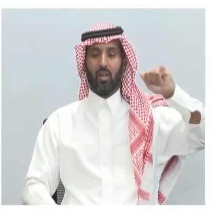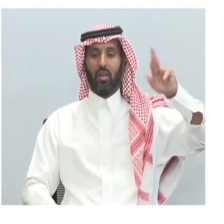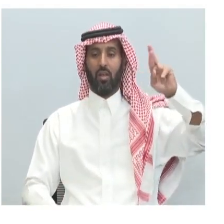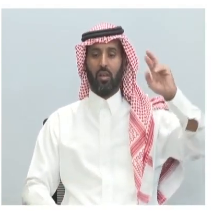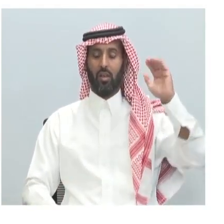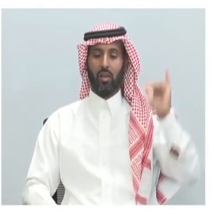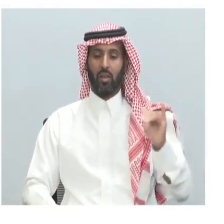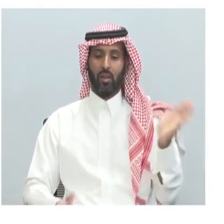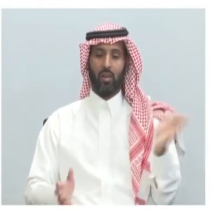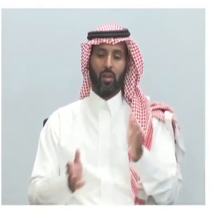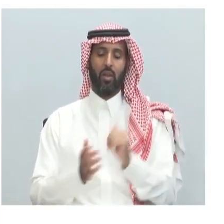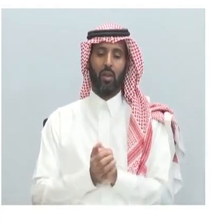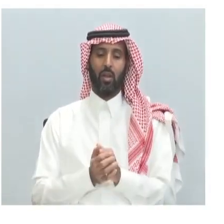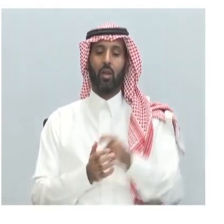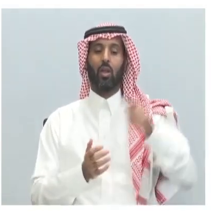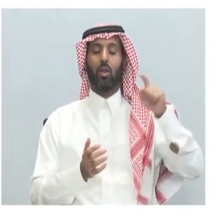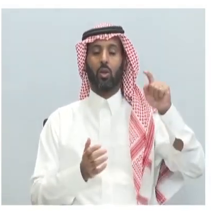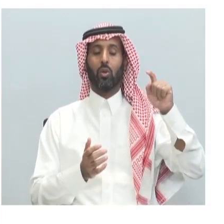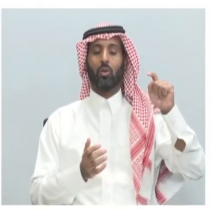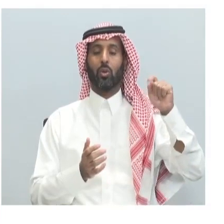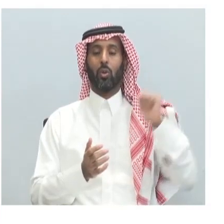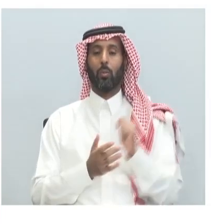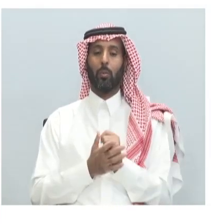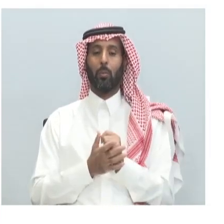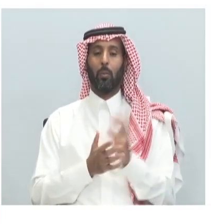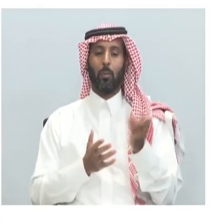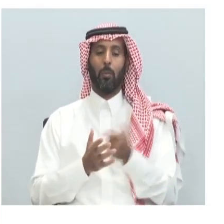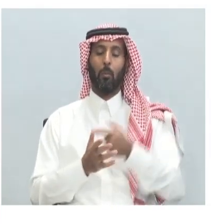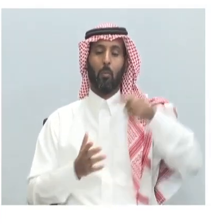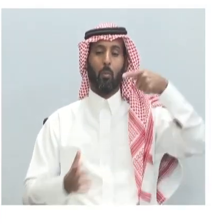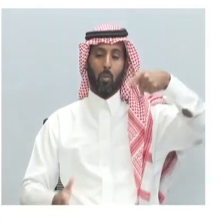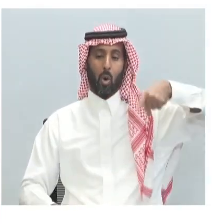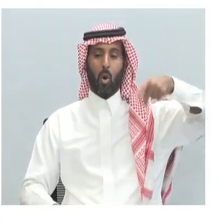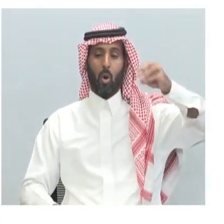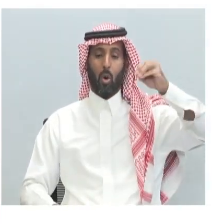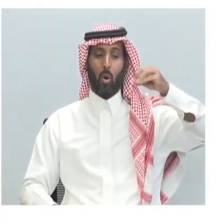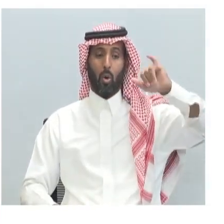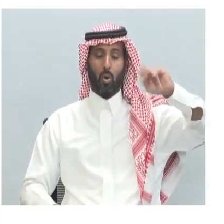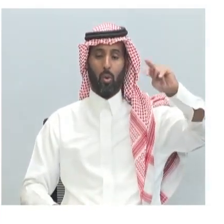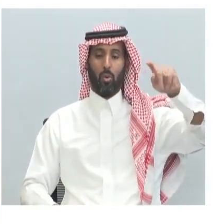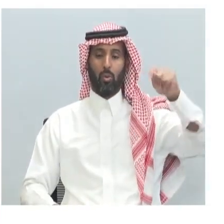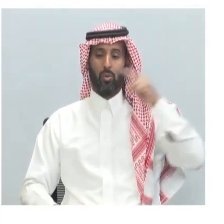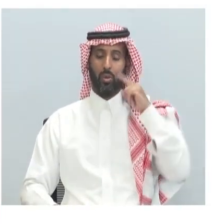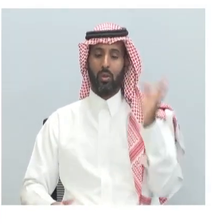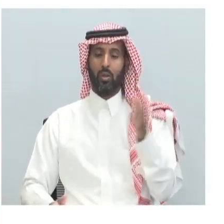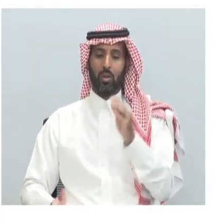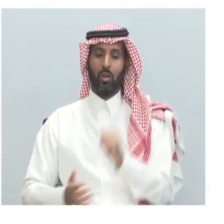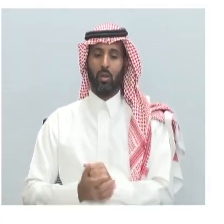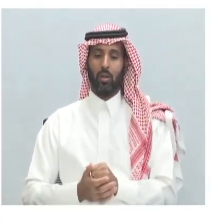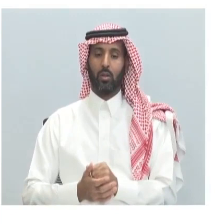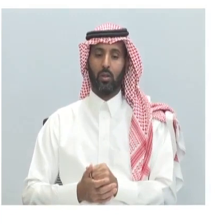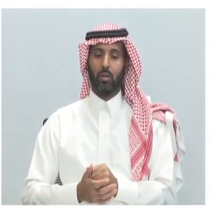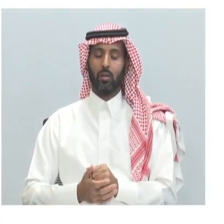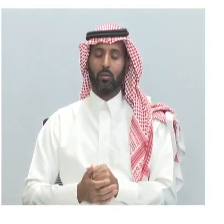have O-T-I-N-P, and this is what? Point. After that, we have